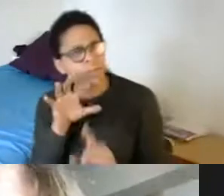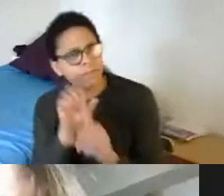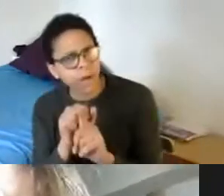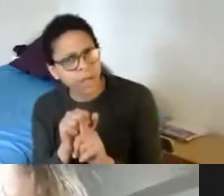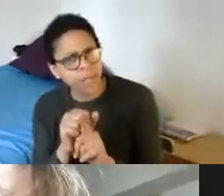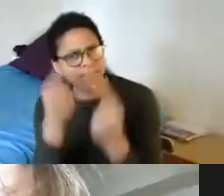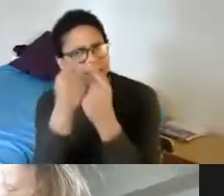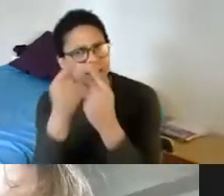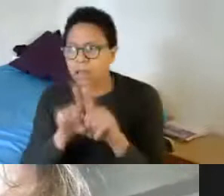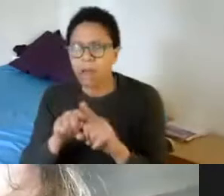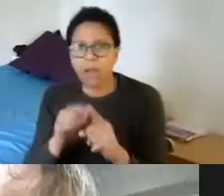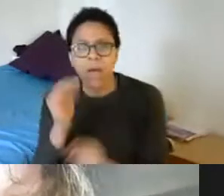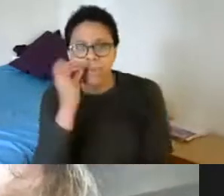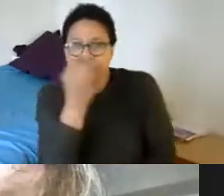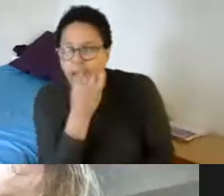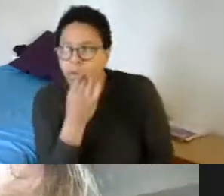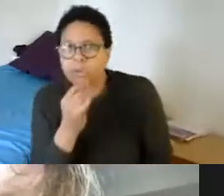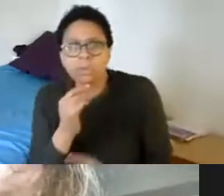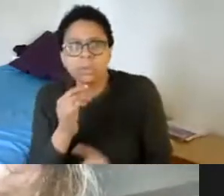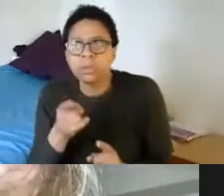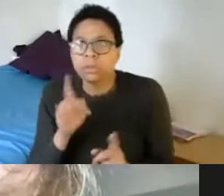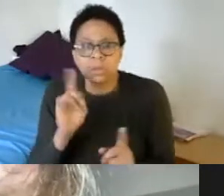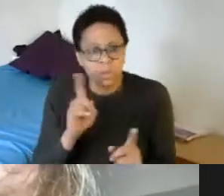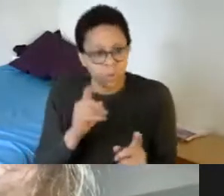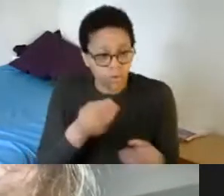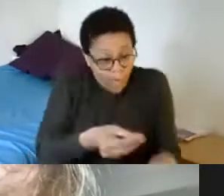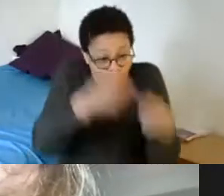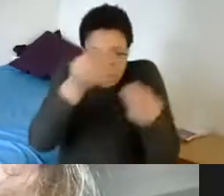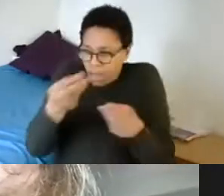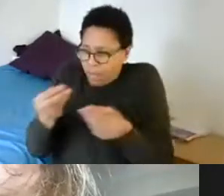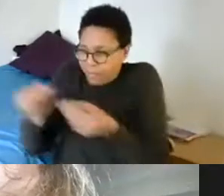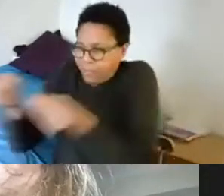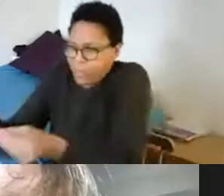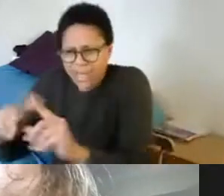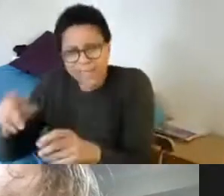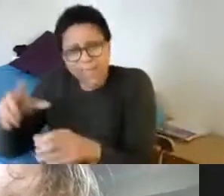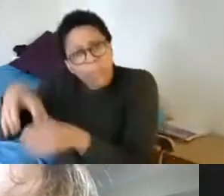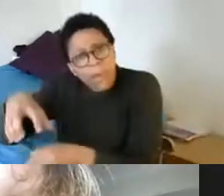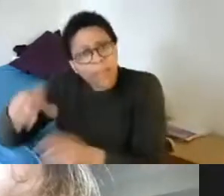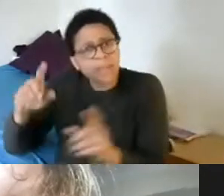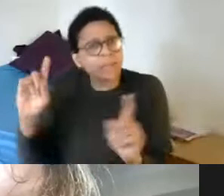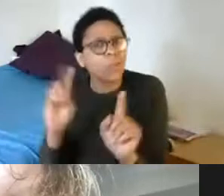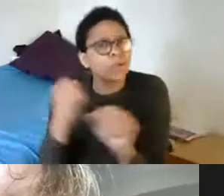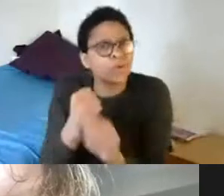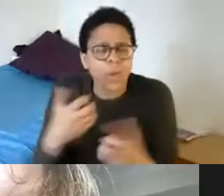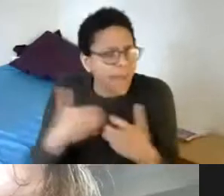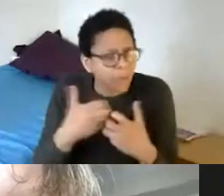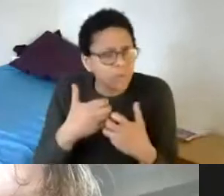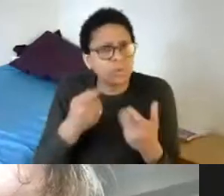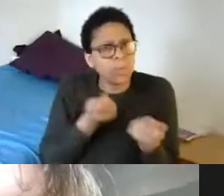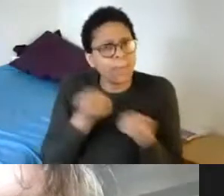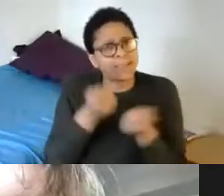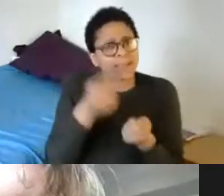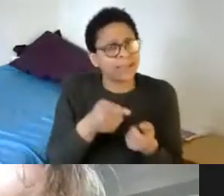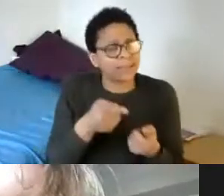flowers and those things in there, do you then store them separately from the book? And is there some kind of record